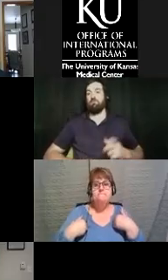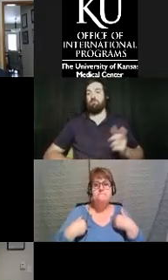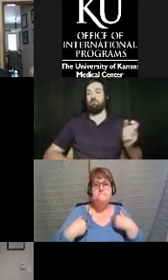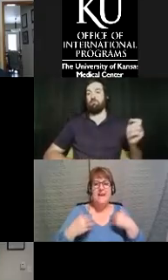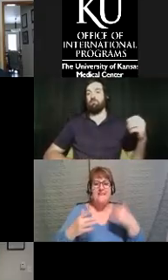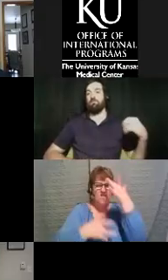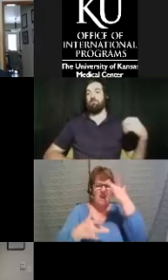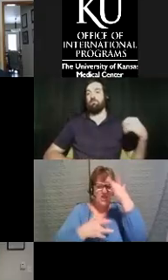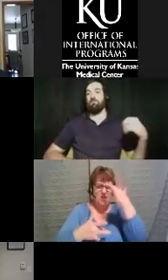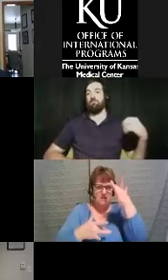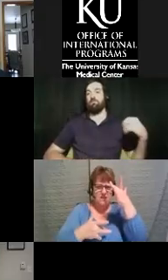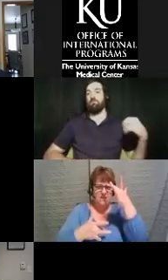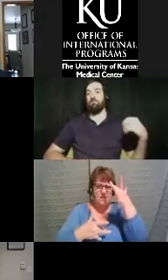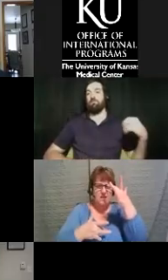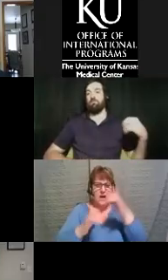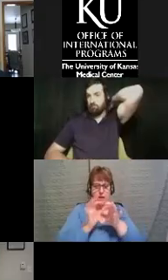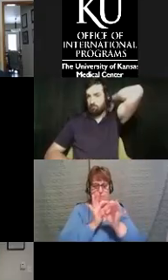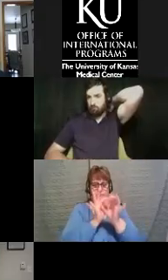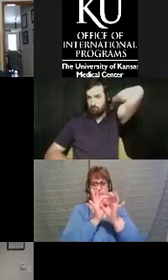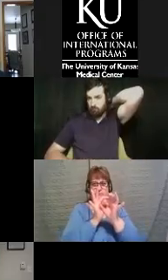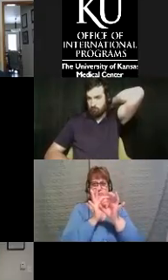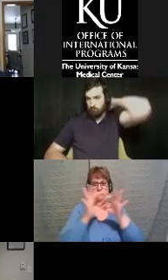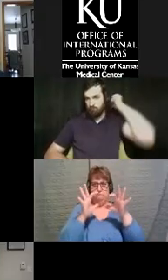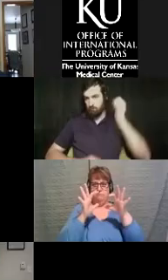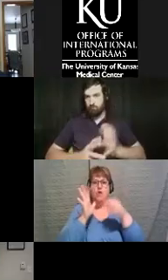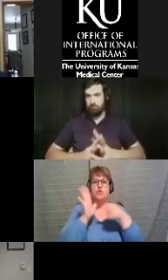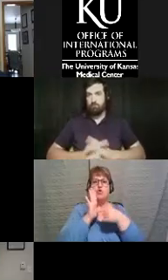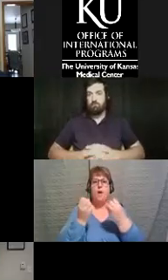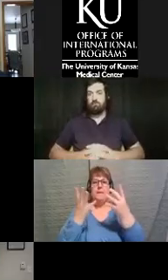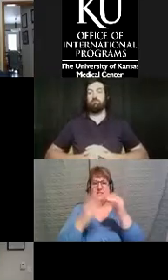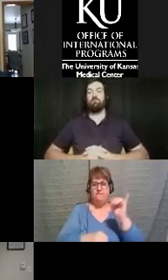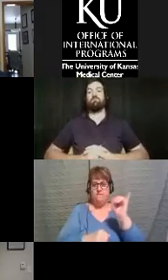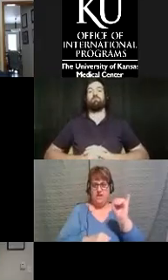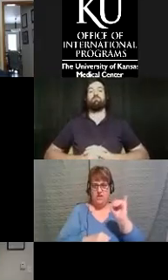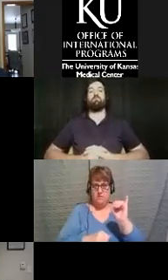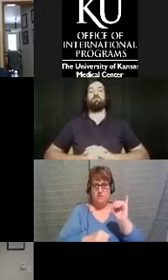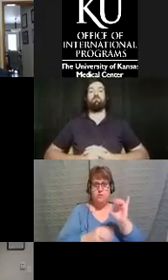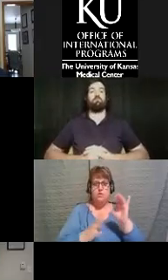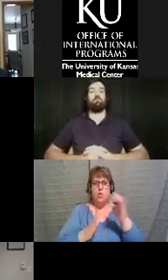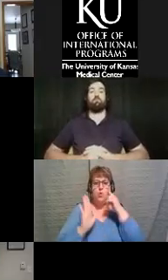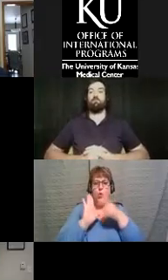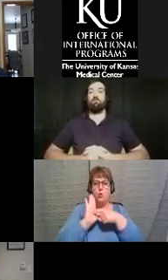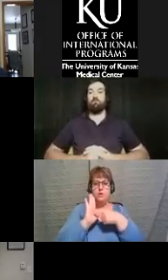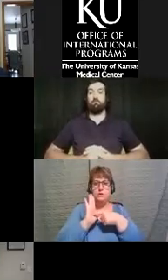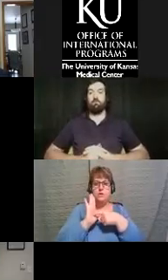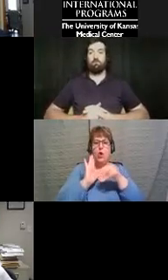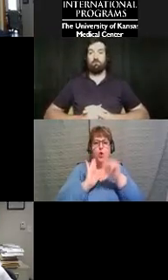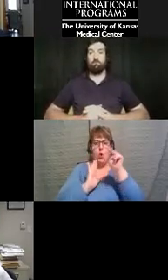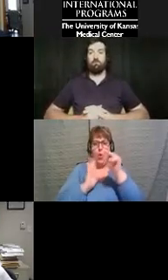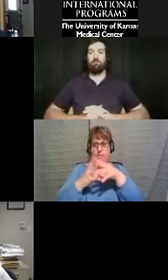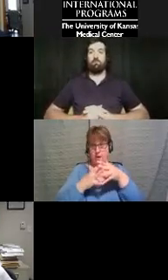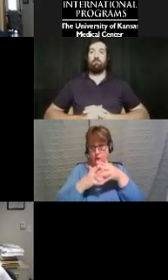infection, and the size of the bubble represents how much infection there is. And so you notice that North America